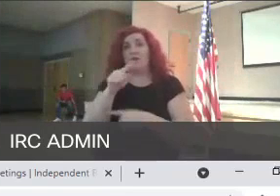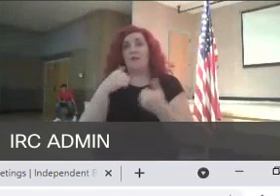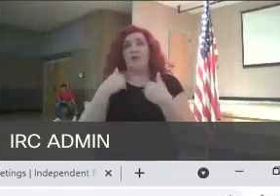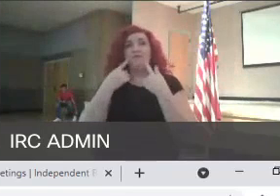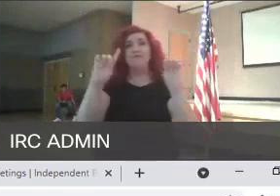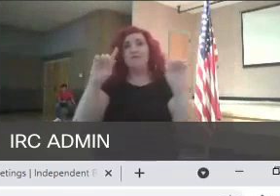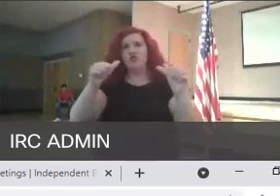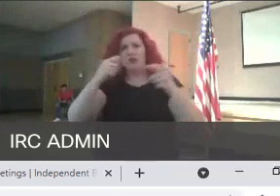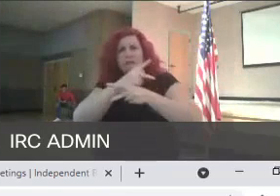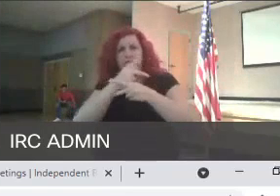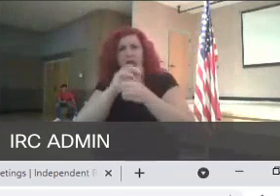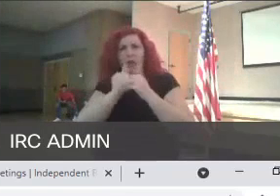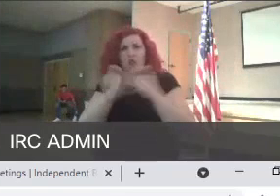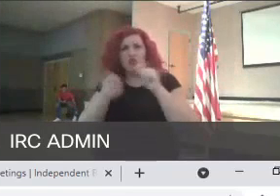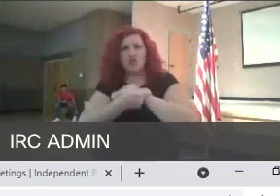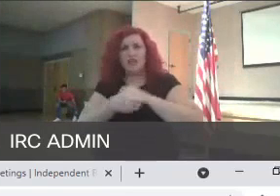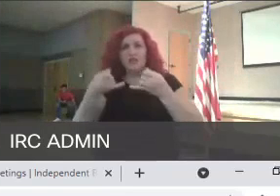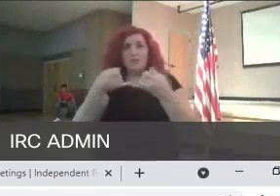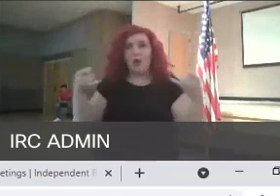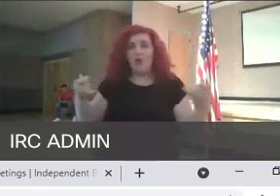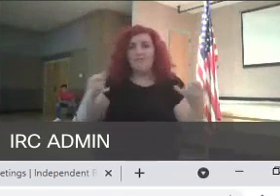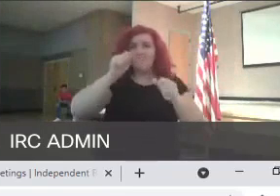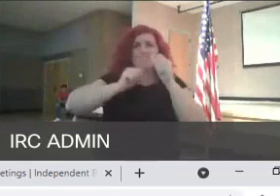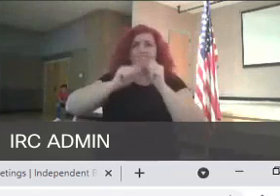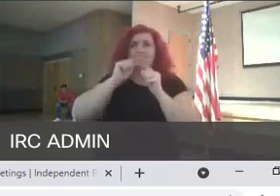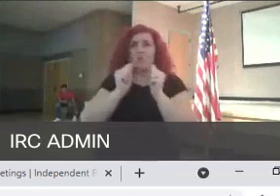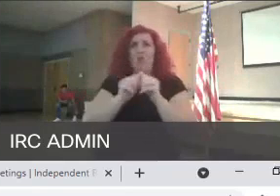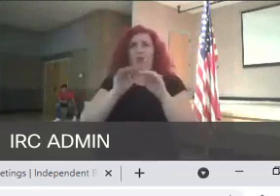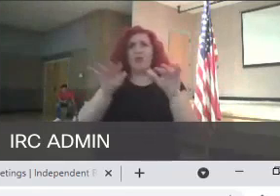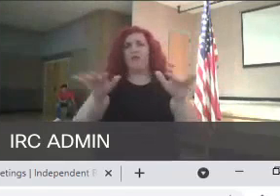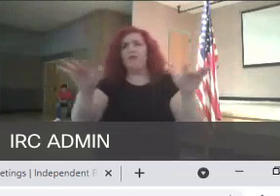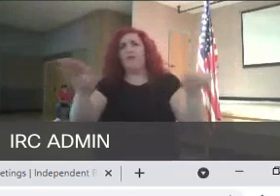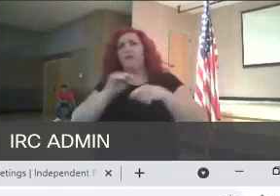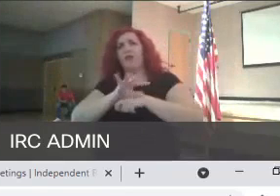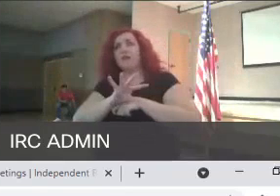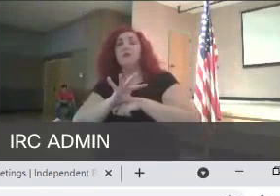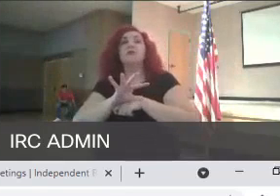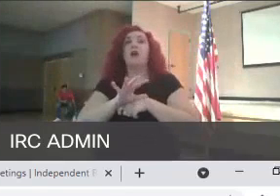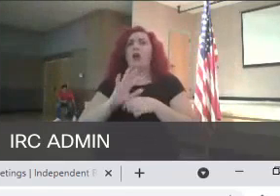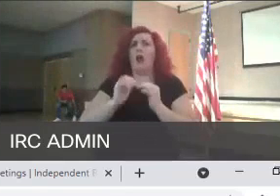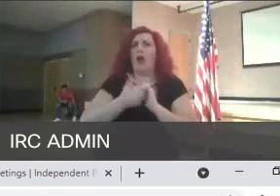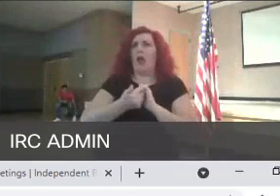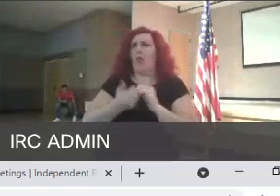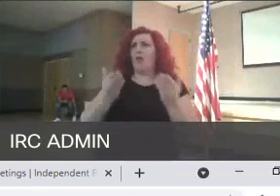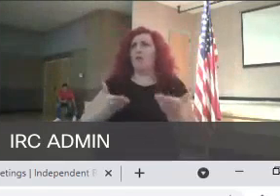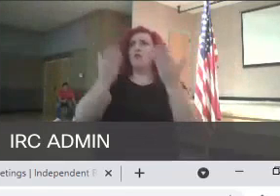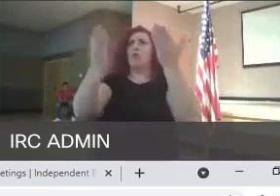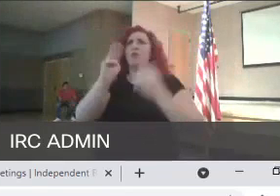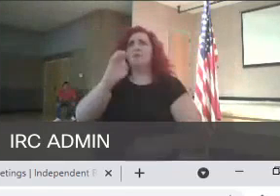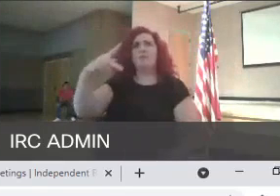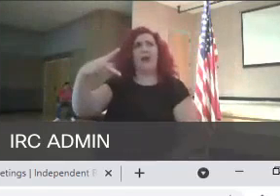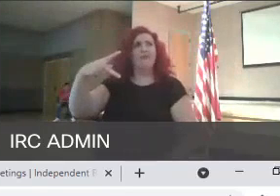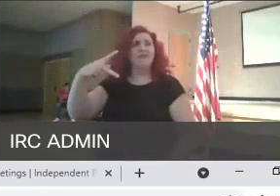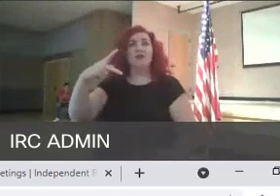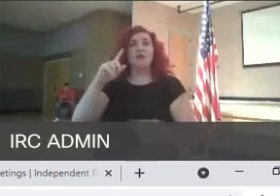success trying to figure out how to change boundaries or deal with the consequent ripple effects, much less how to get their proposed map to the